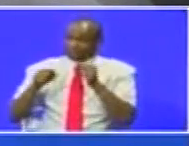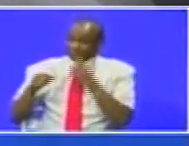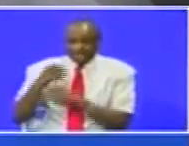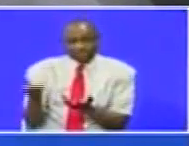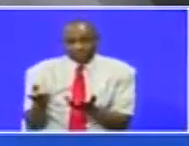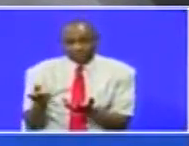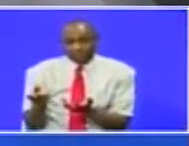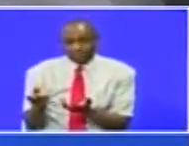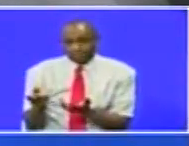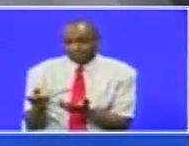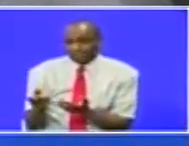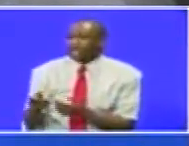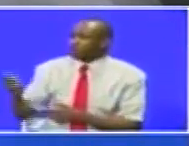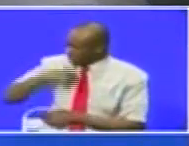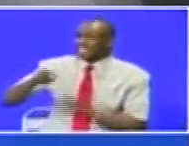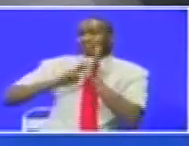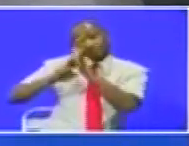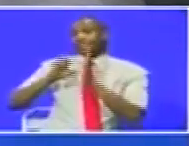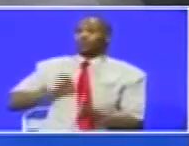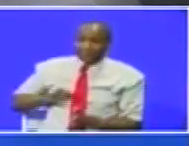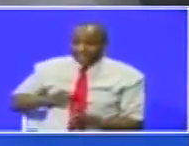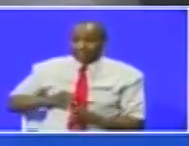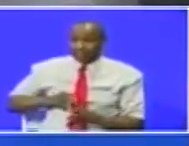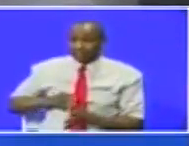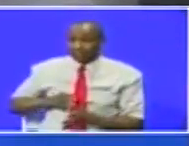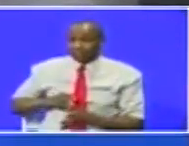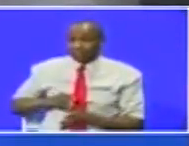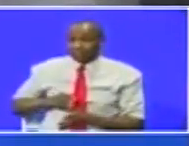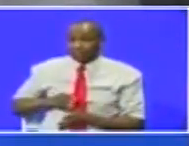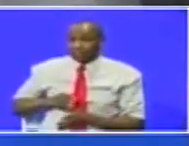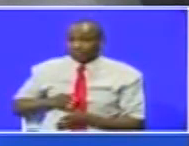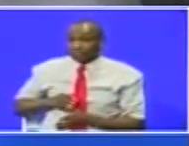necessary? We represent women as much as the